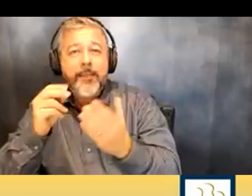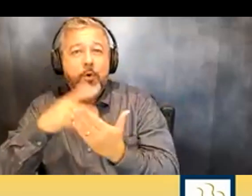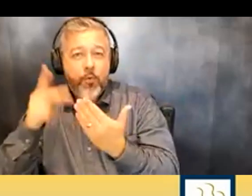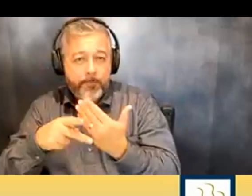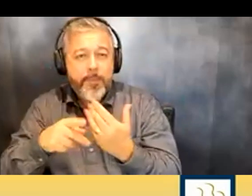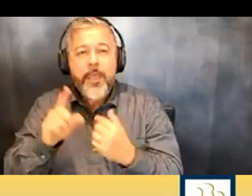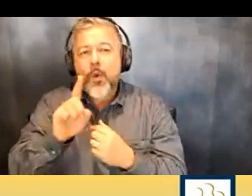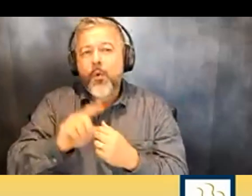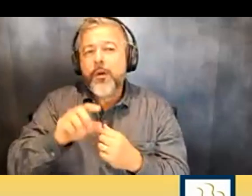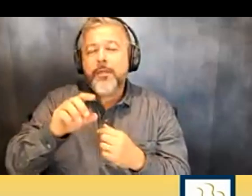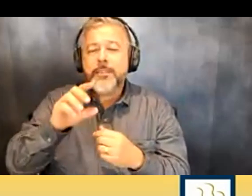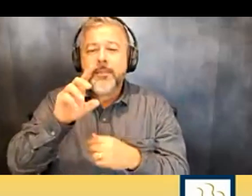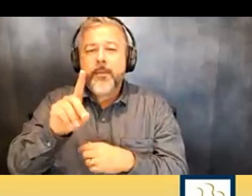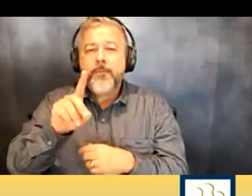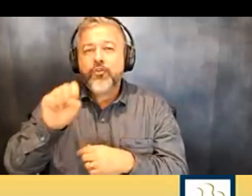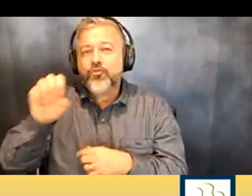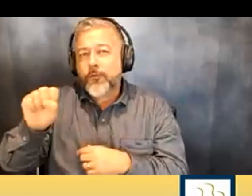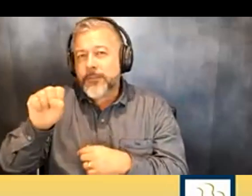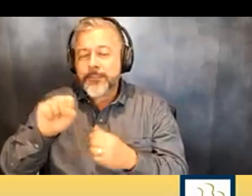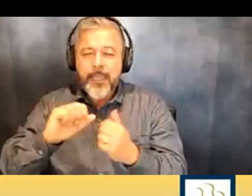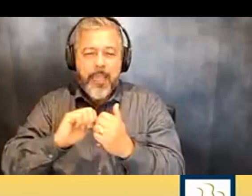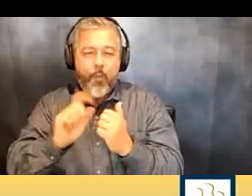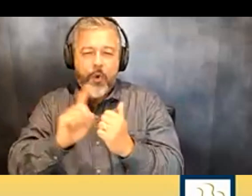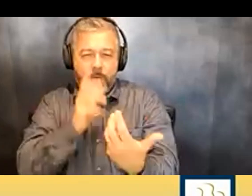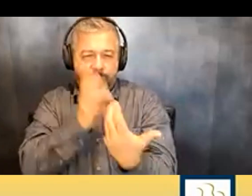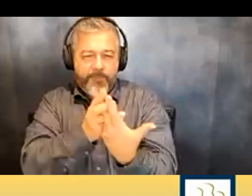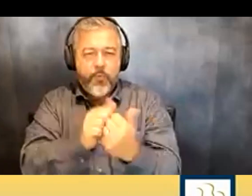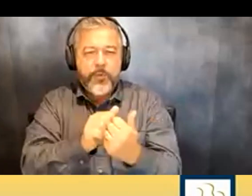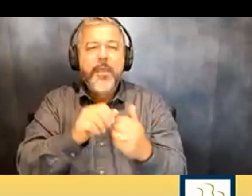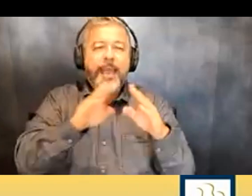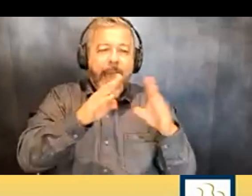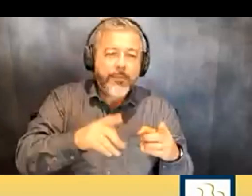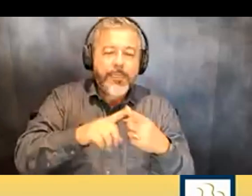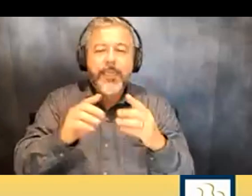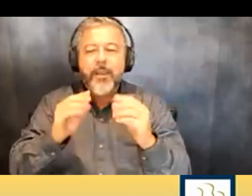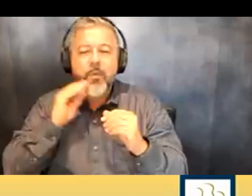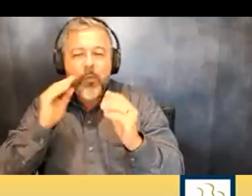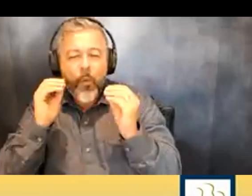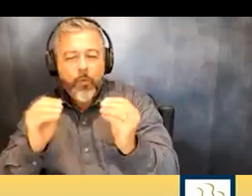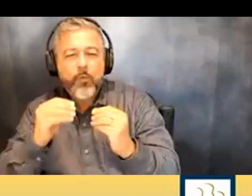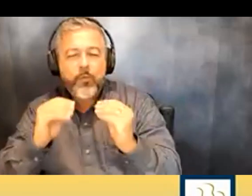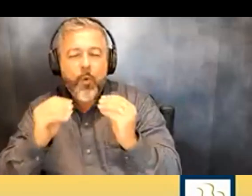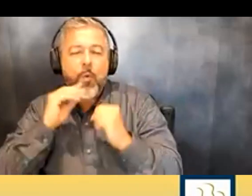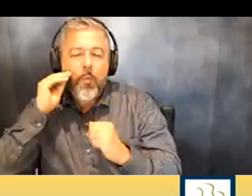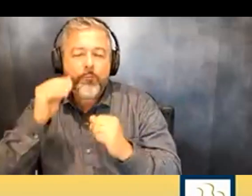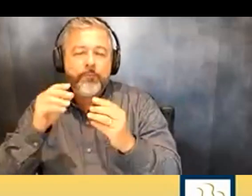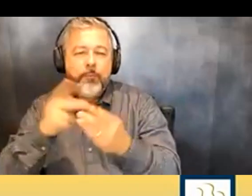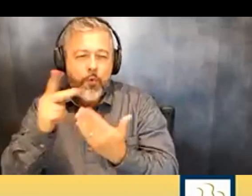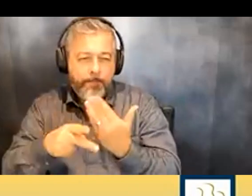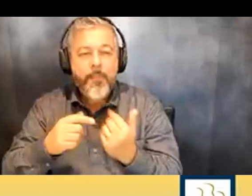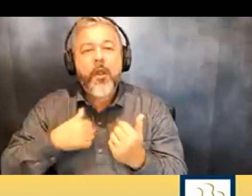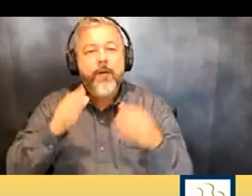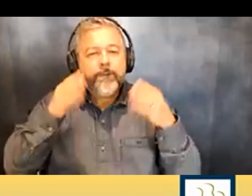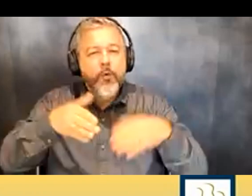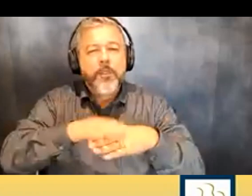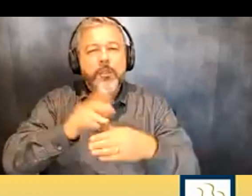Social Services sits within the broader housing and homelessness landscape. Our department and our branch's focus is on the programs that